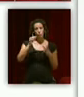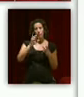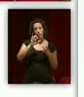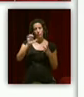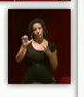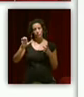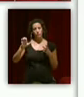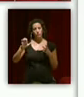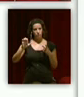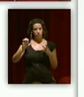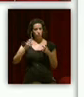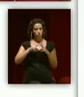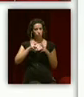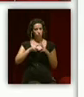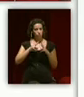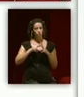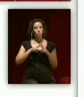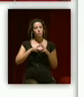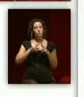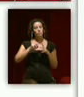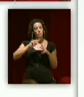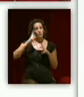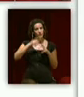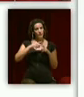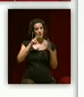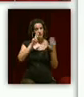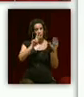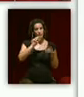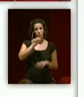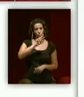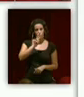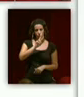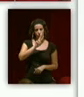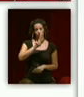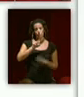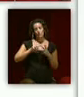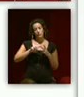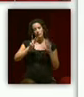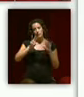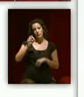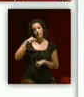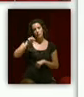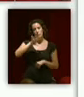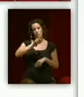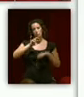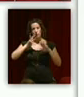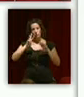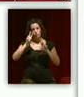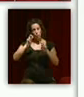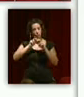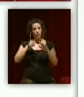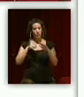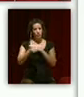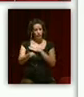Andromo.com and freeappmaker.com. 7.2 for Andromo,